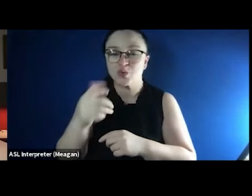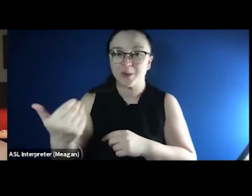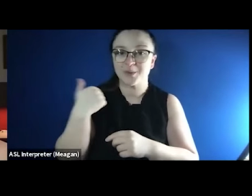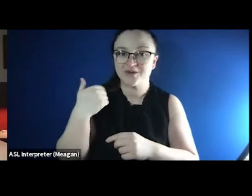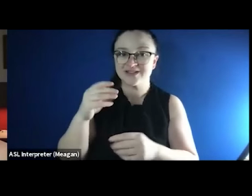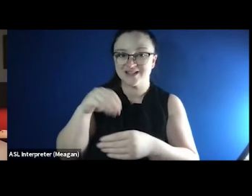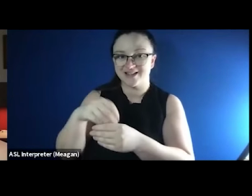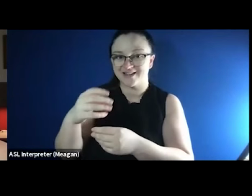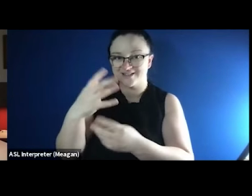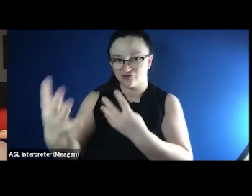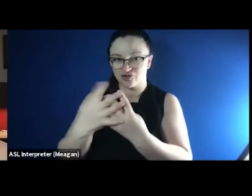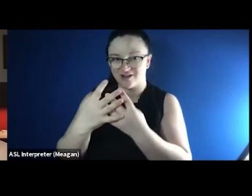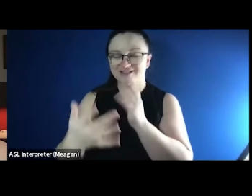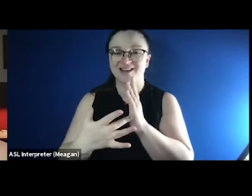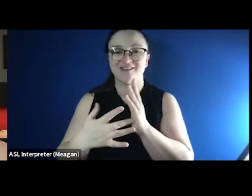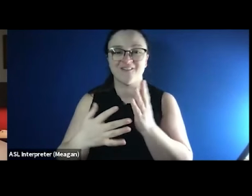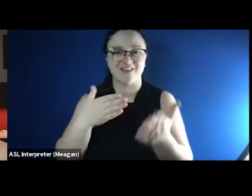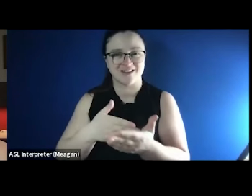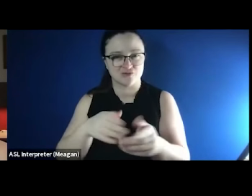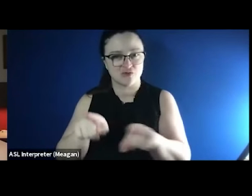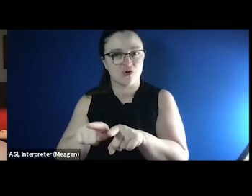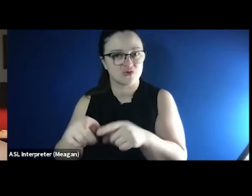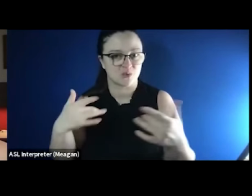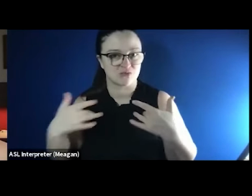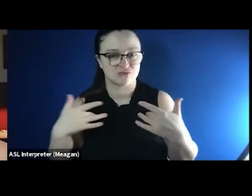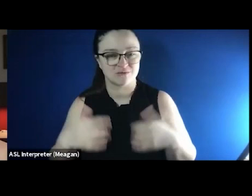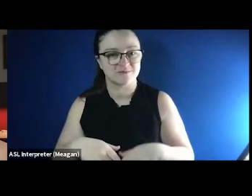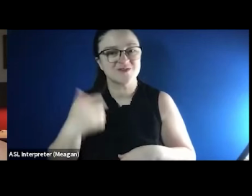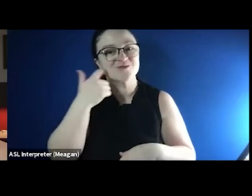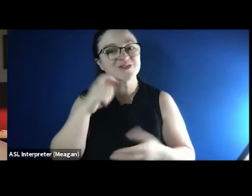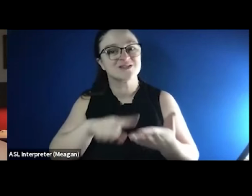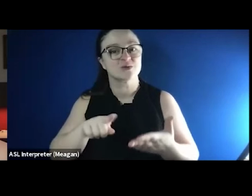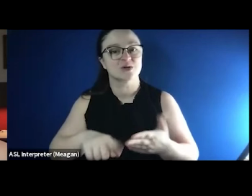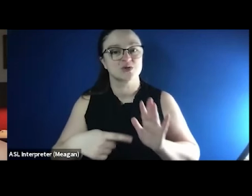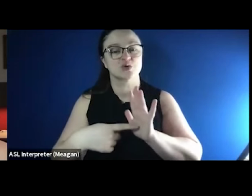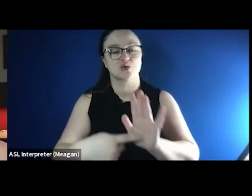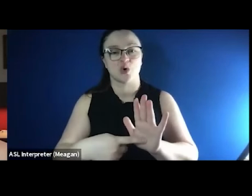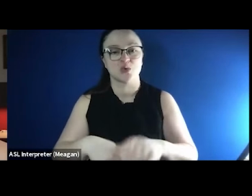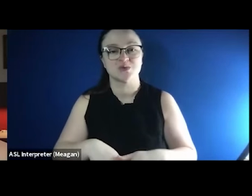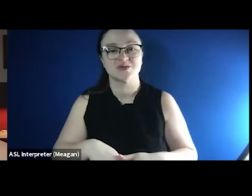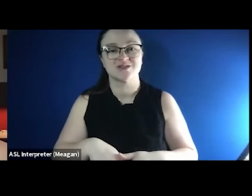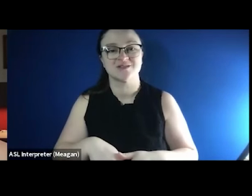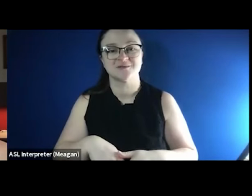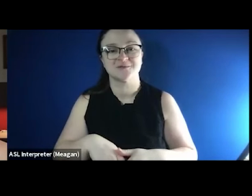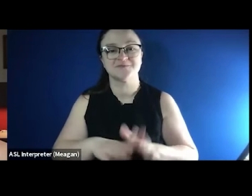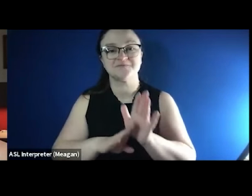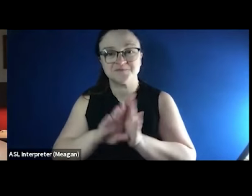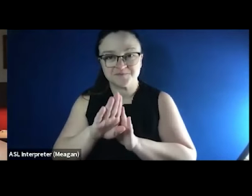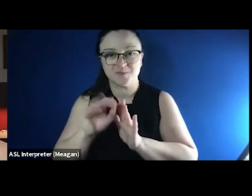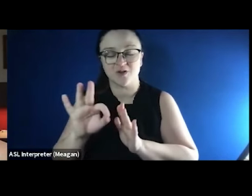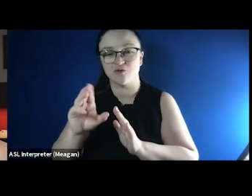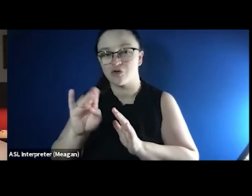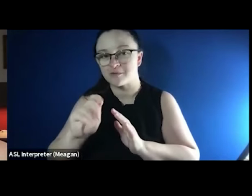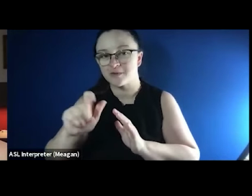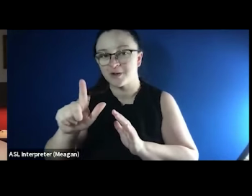technical violations are also a concern. A recent study found that a spike in criminal behavior occurred in persons